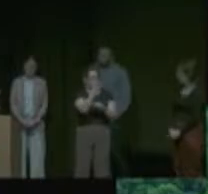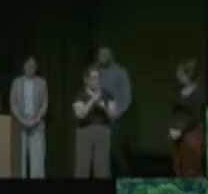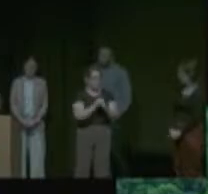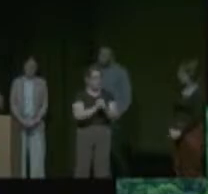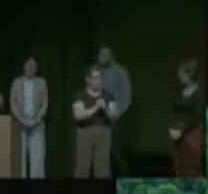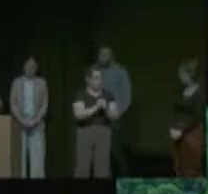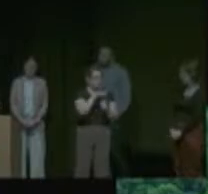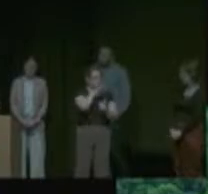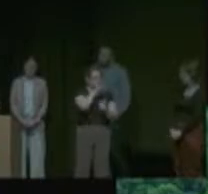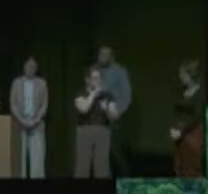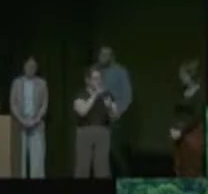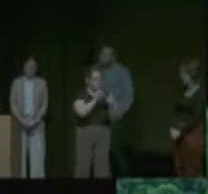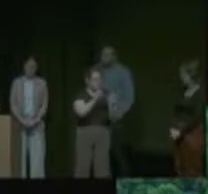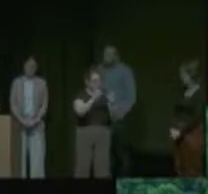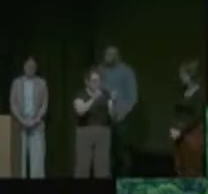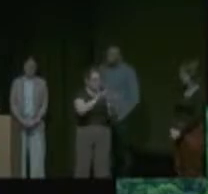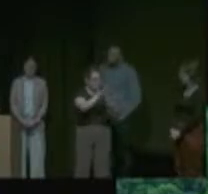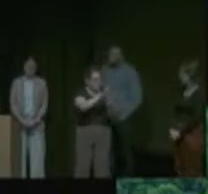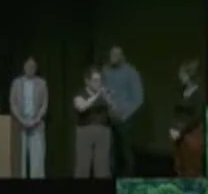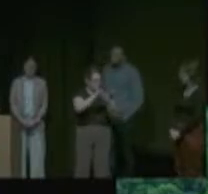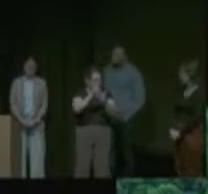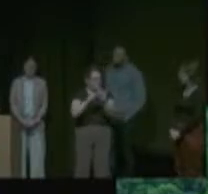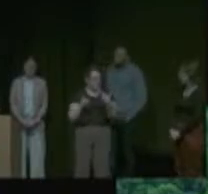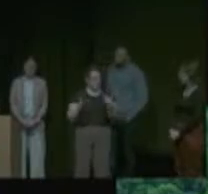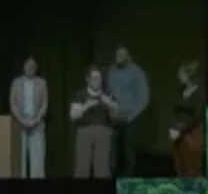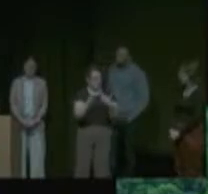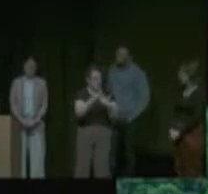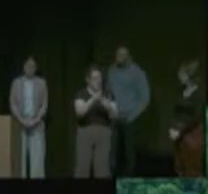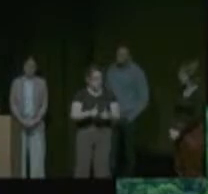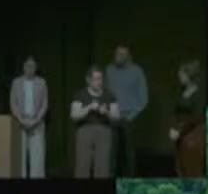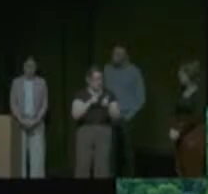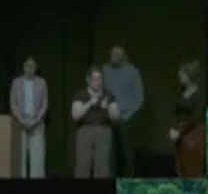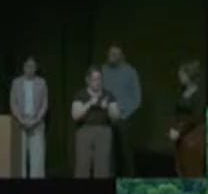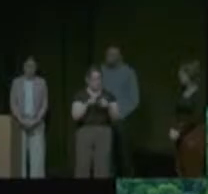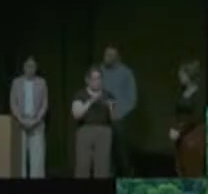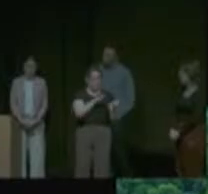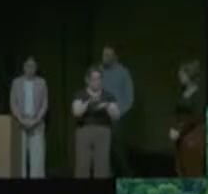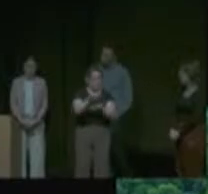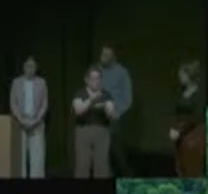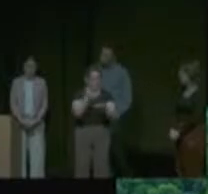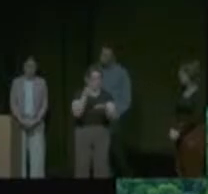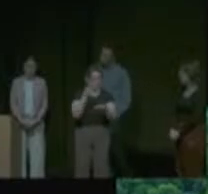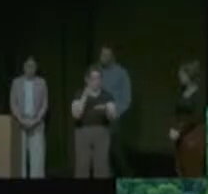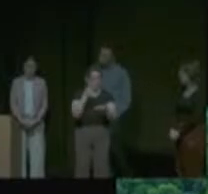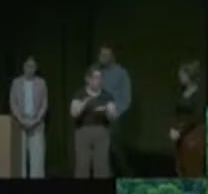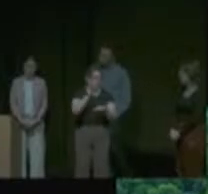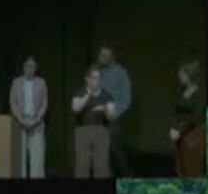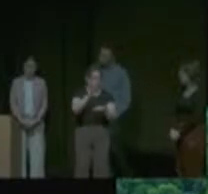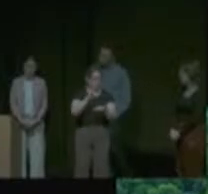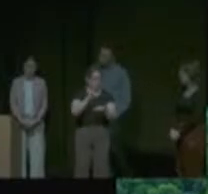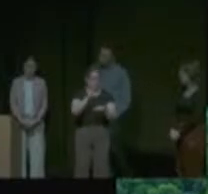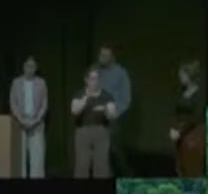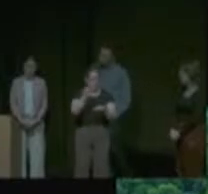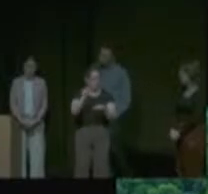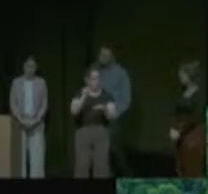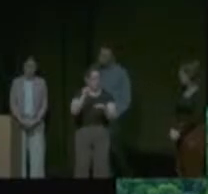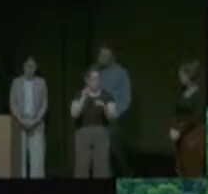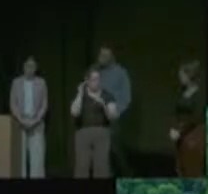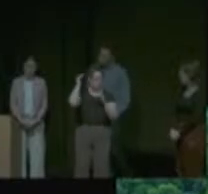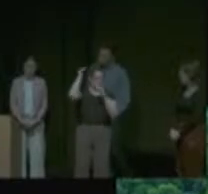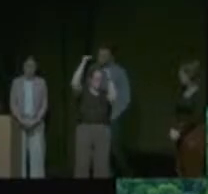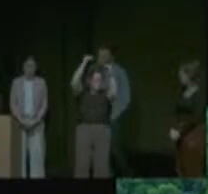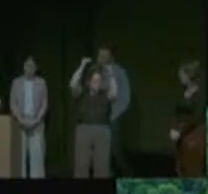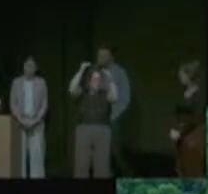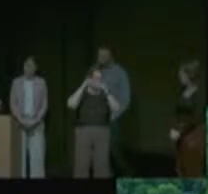sediment. Fish that live in our rivers do not like 40 feet of water on their head. They live in flowing bodies of water. So